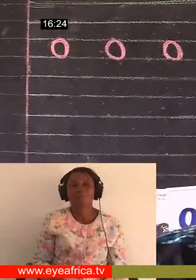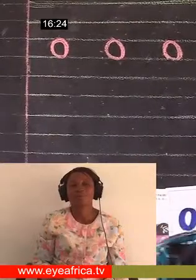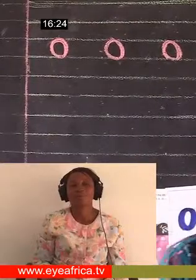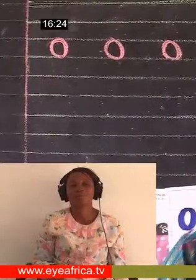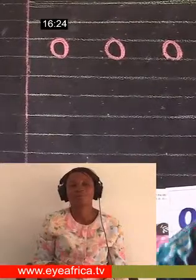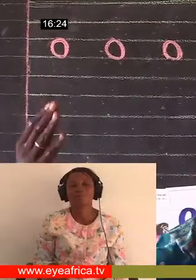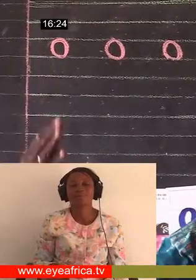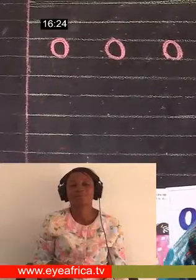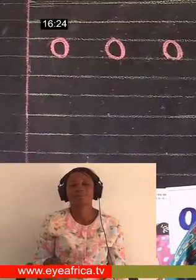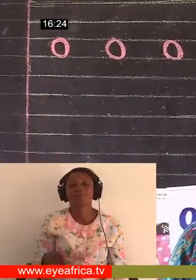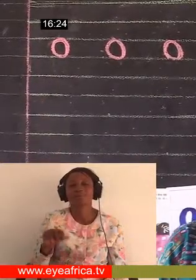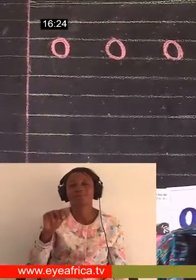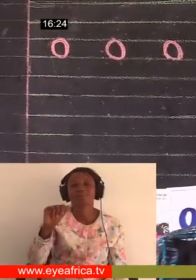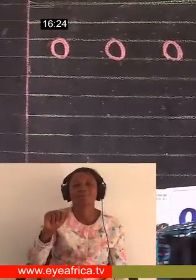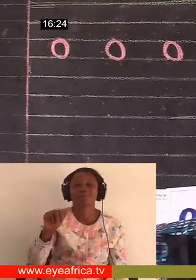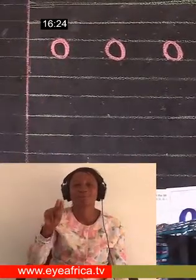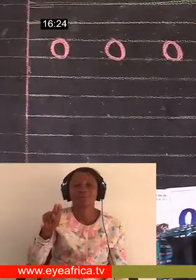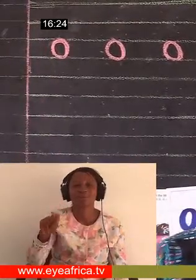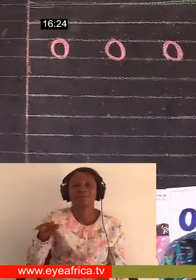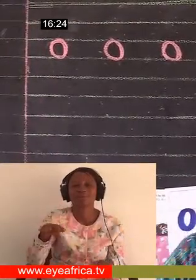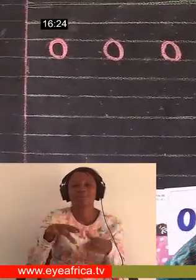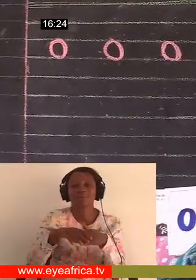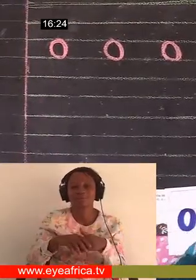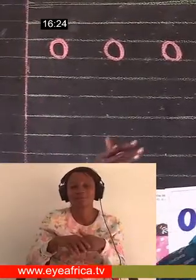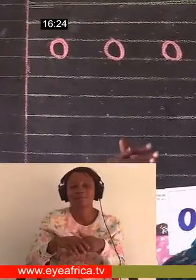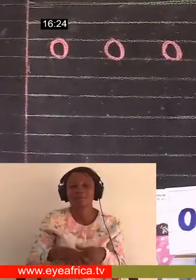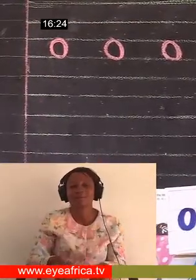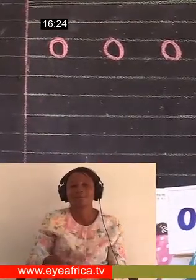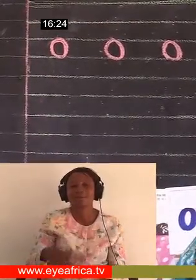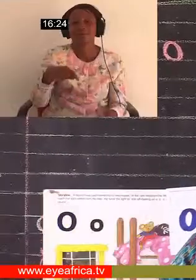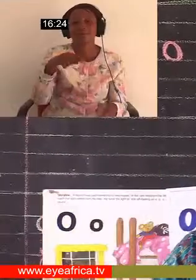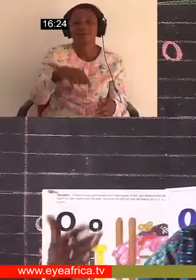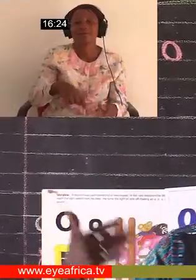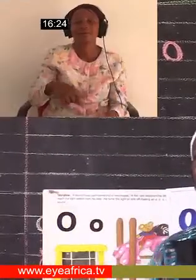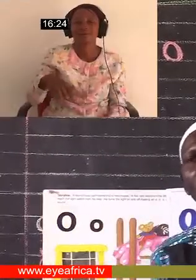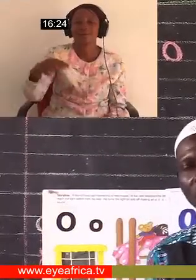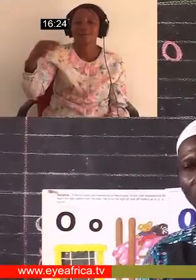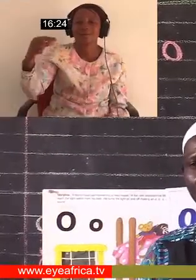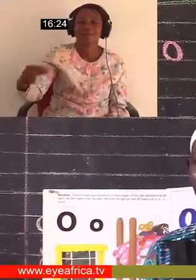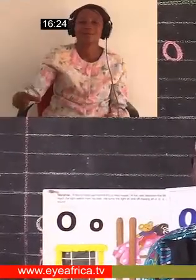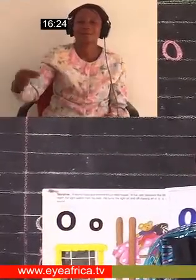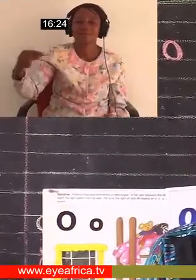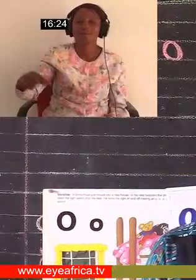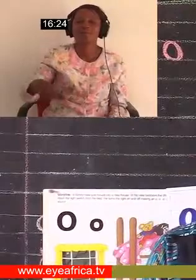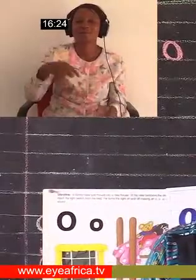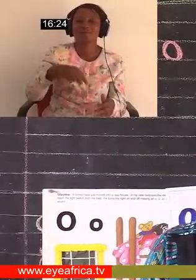we have another friend, another person in our family.